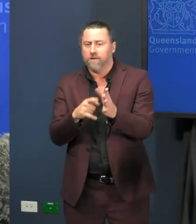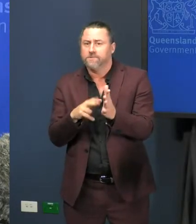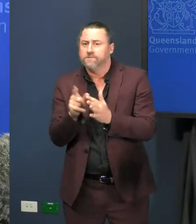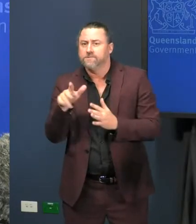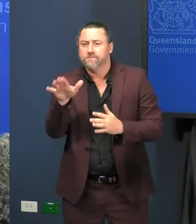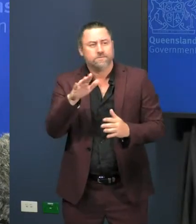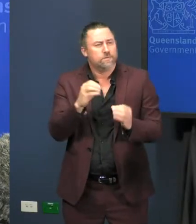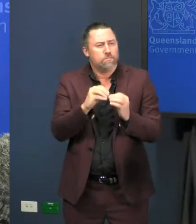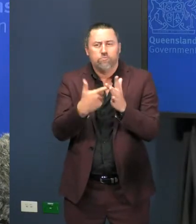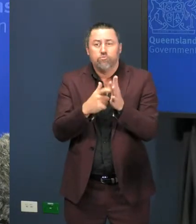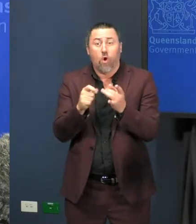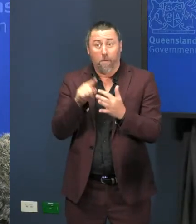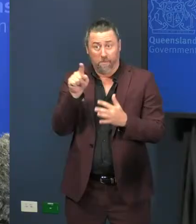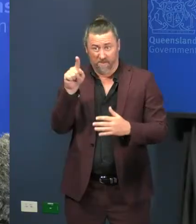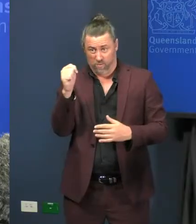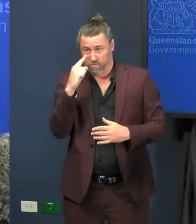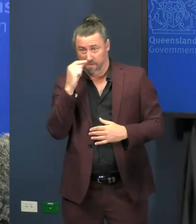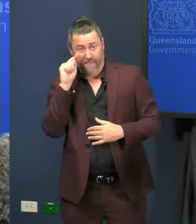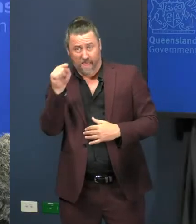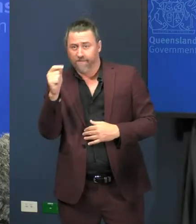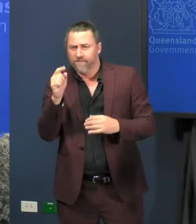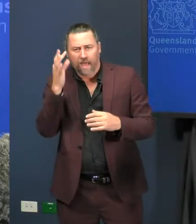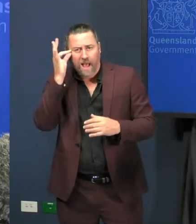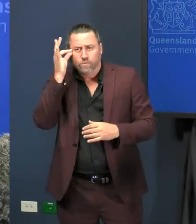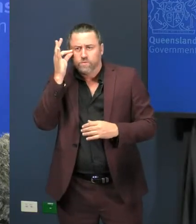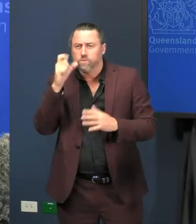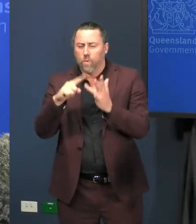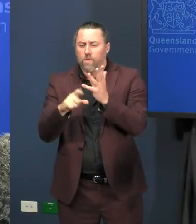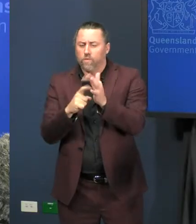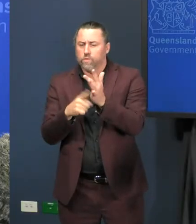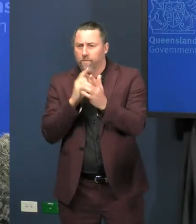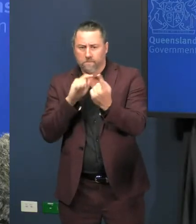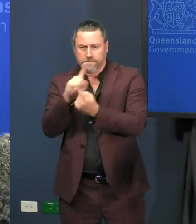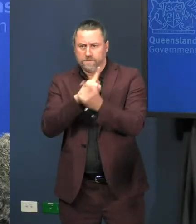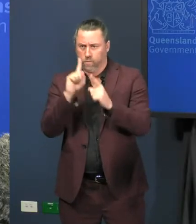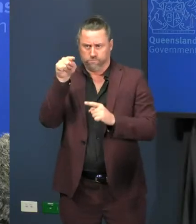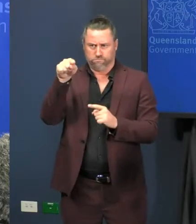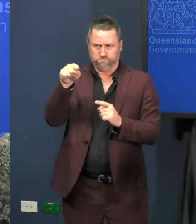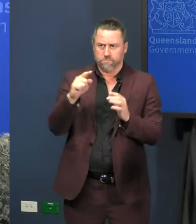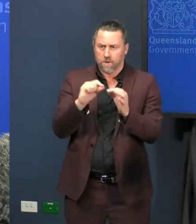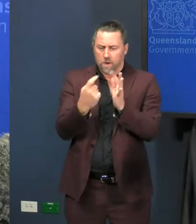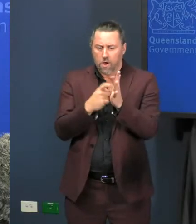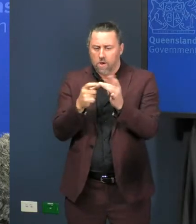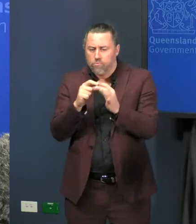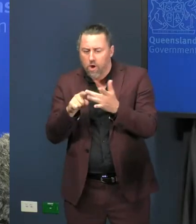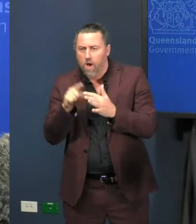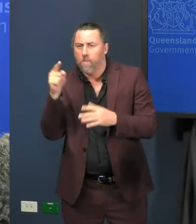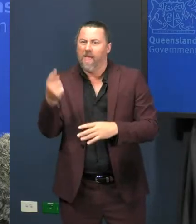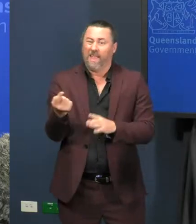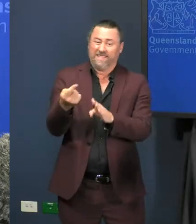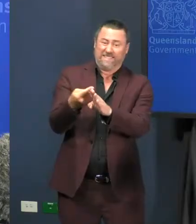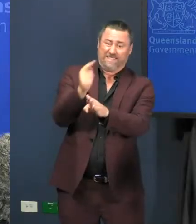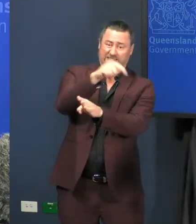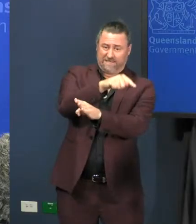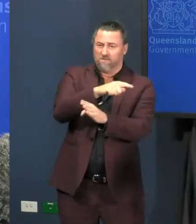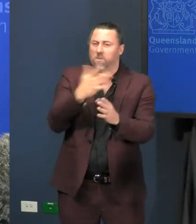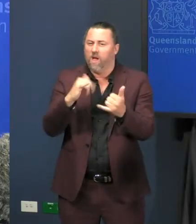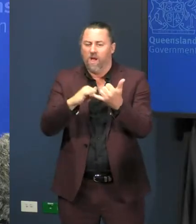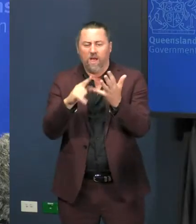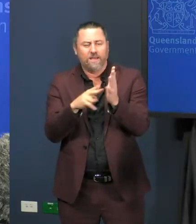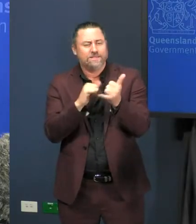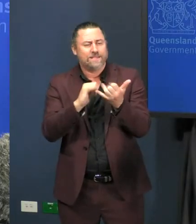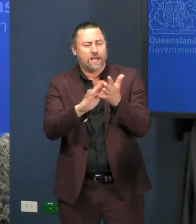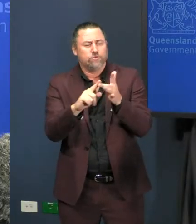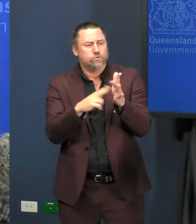know Council is meeting again this afternoon to discuss that, and as that information comes to hand, I'm urging the